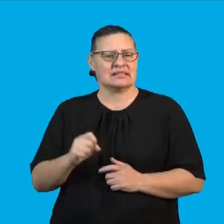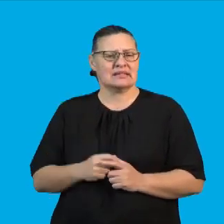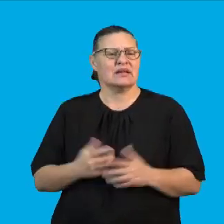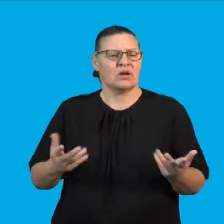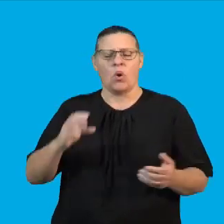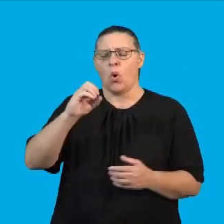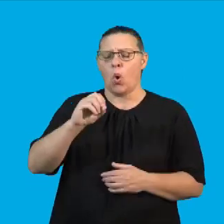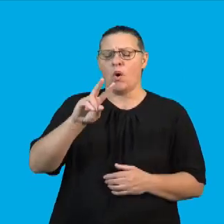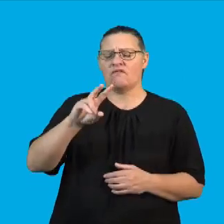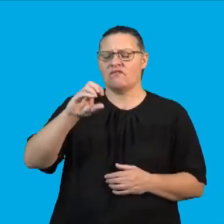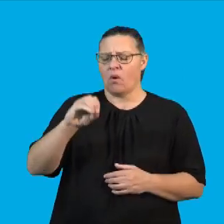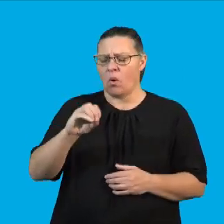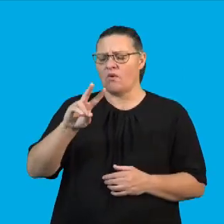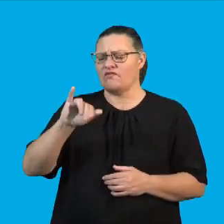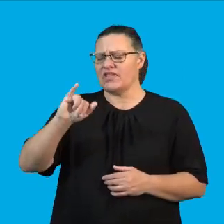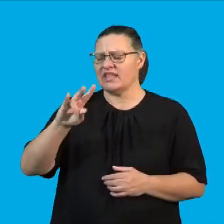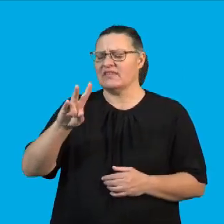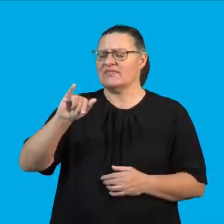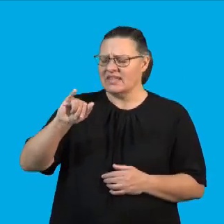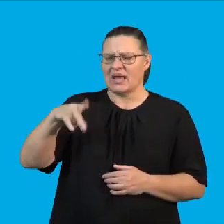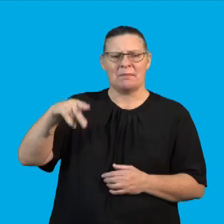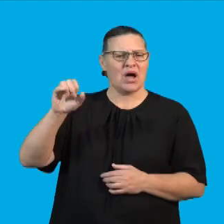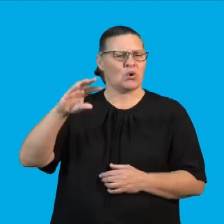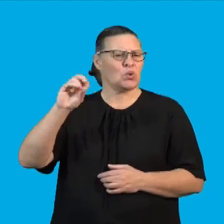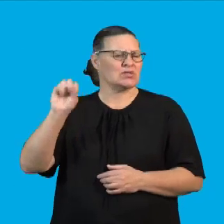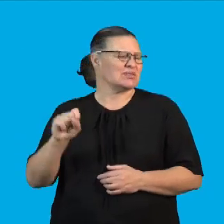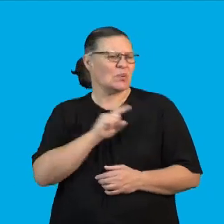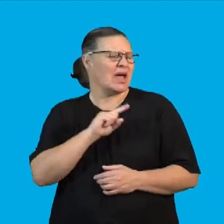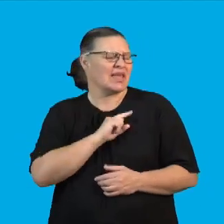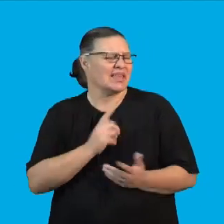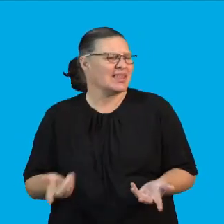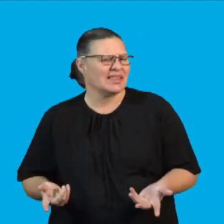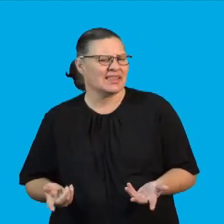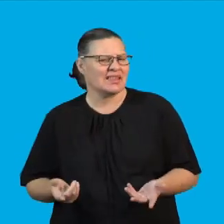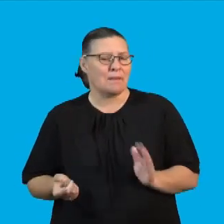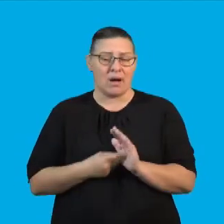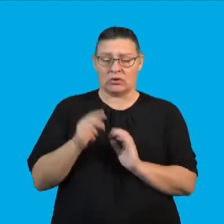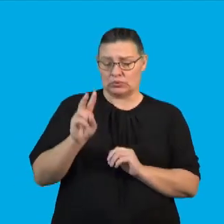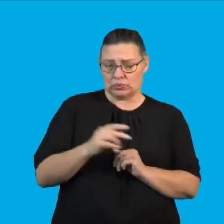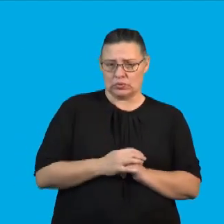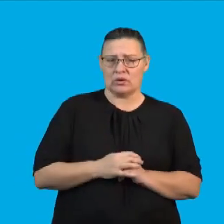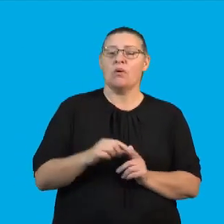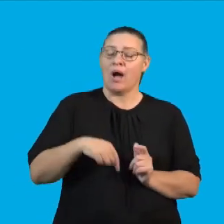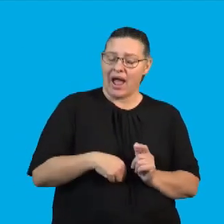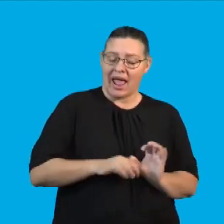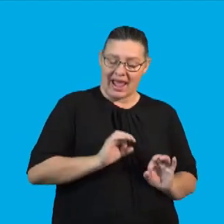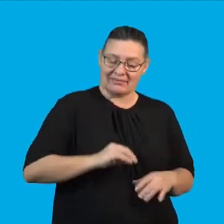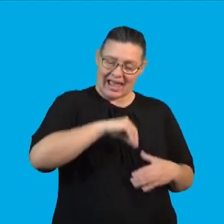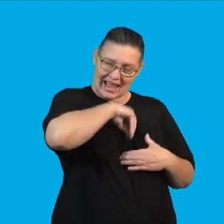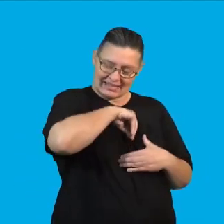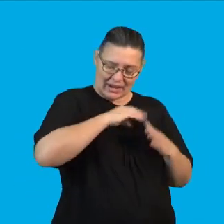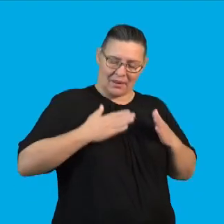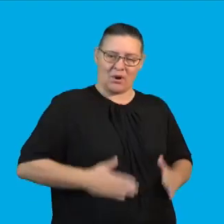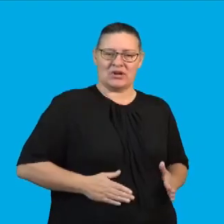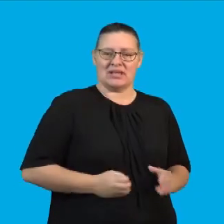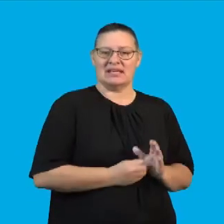as being ovoviviparous? This is for 2 marks. You need to tell us. Eggs develop